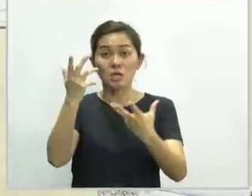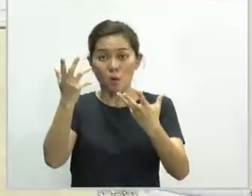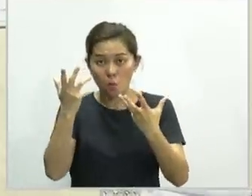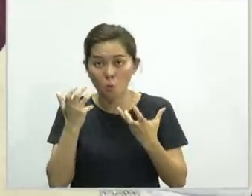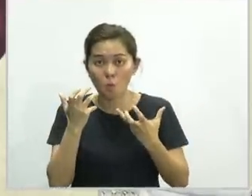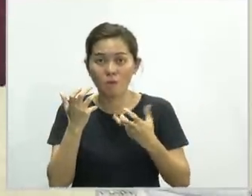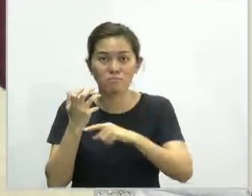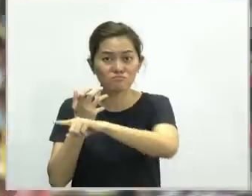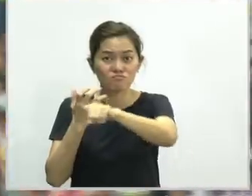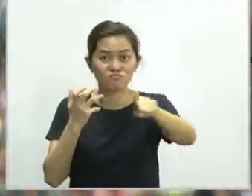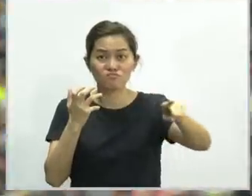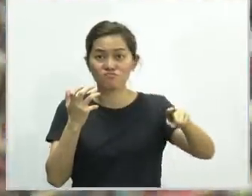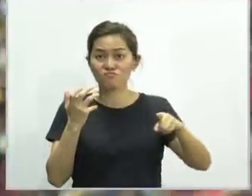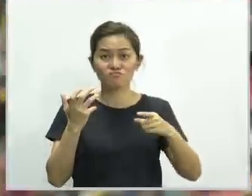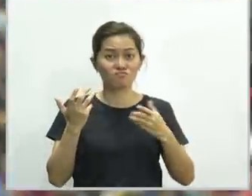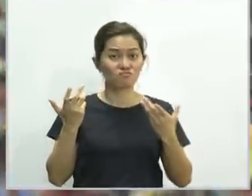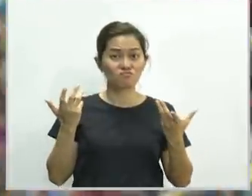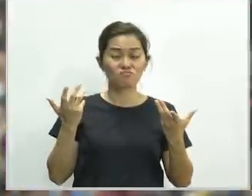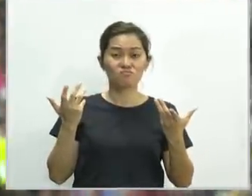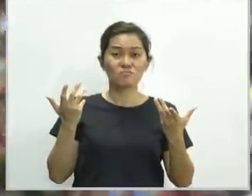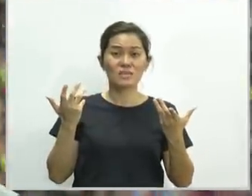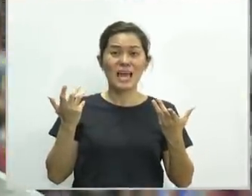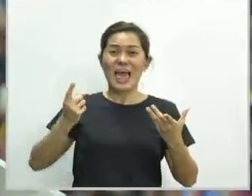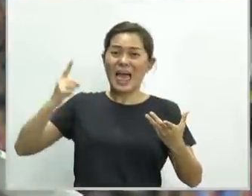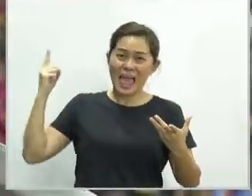to have